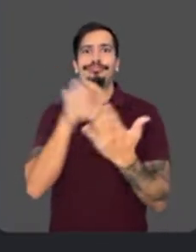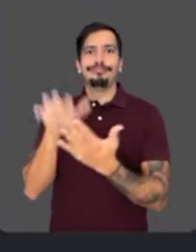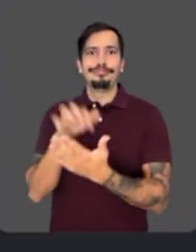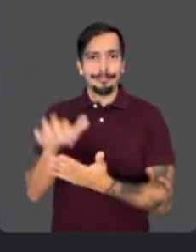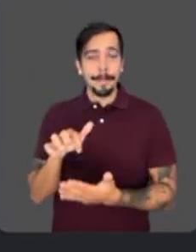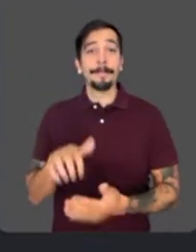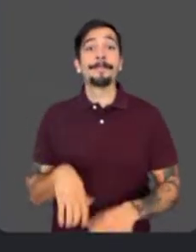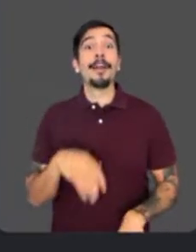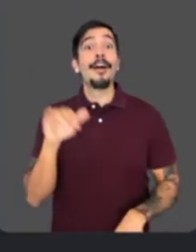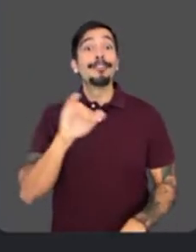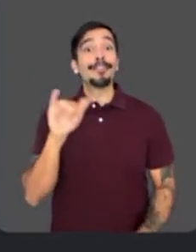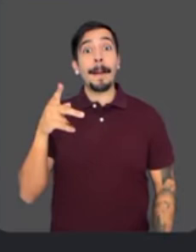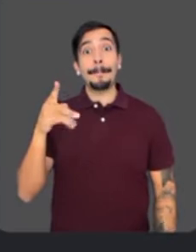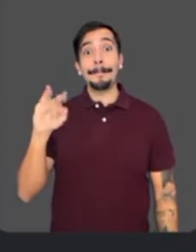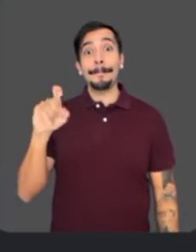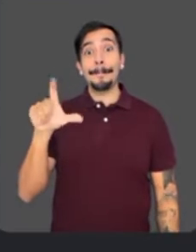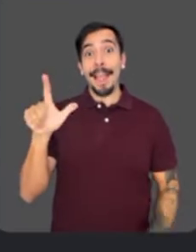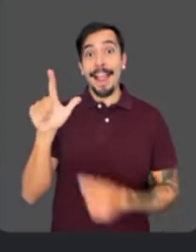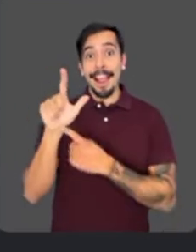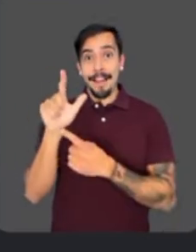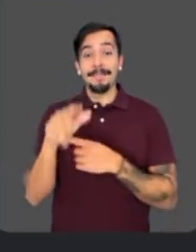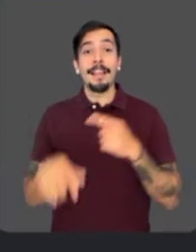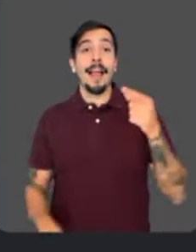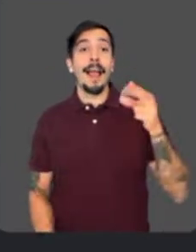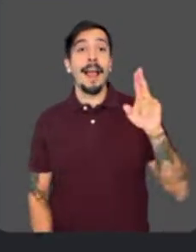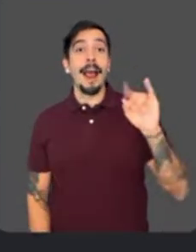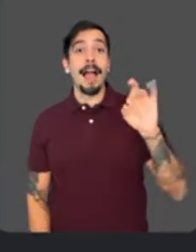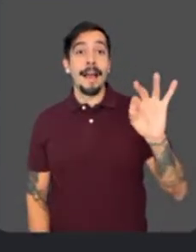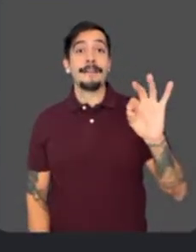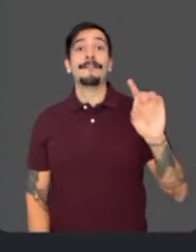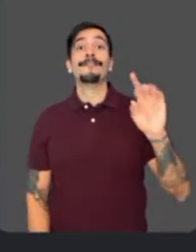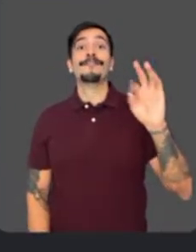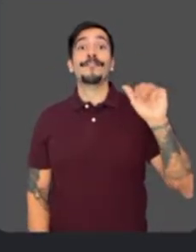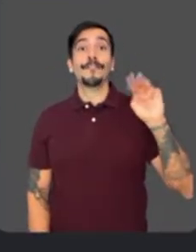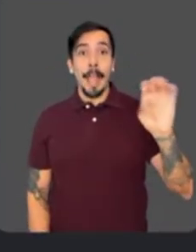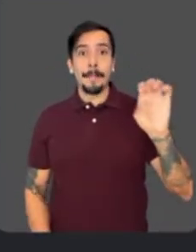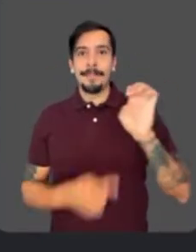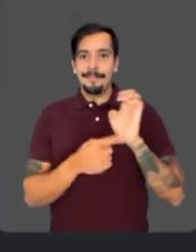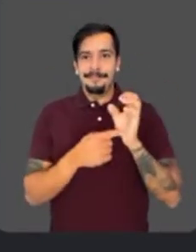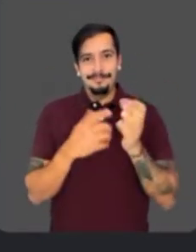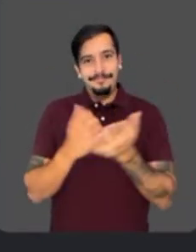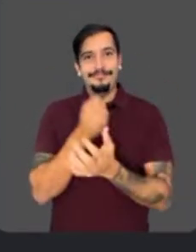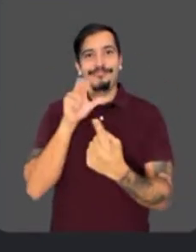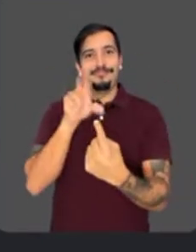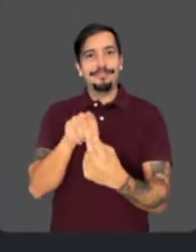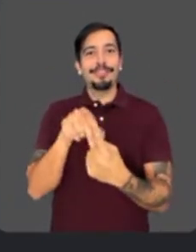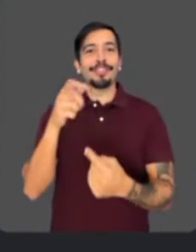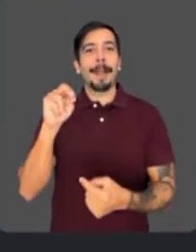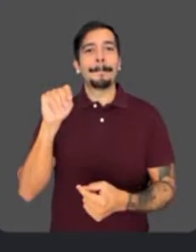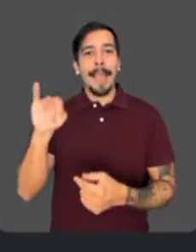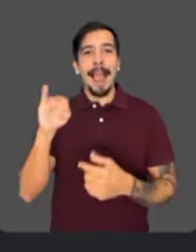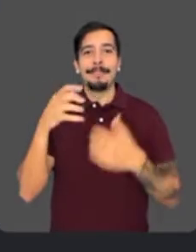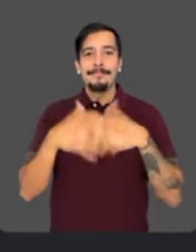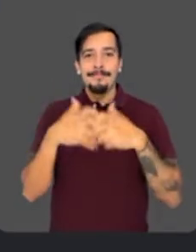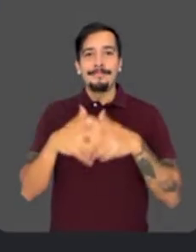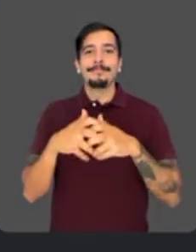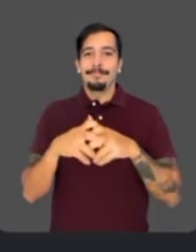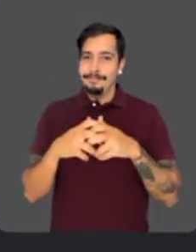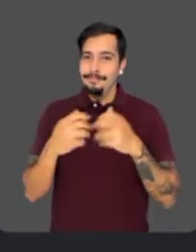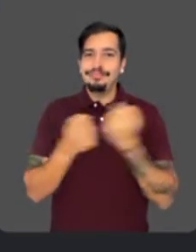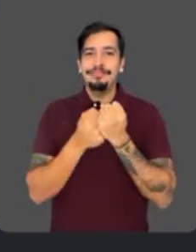through. Also, for Pixel, Guided Frame now leverages Gemini models to provide detailed scene